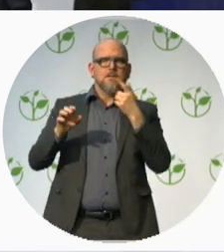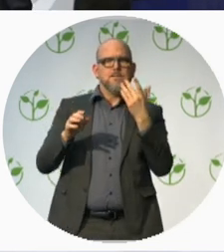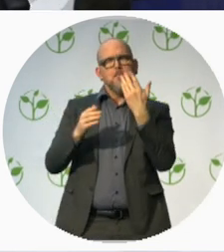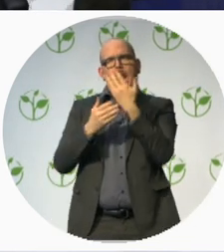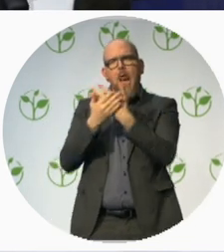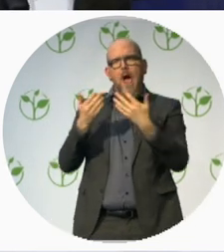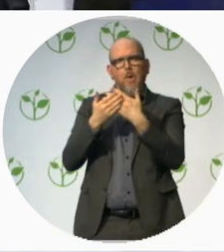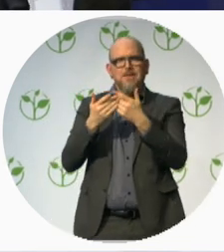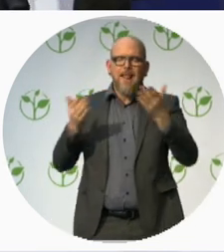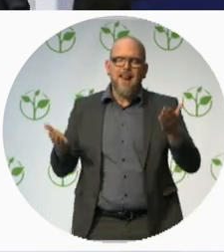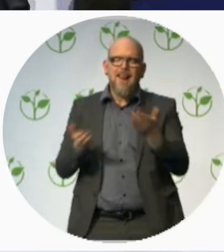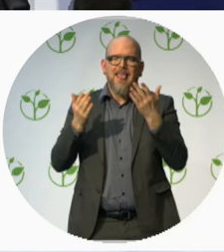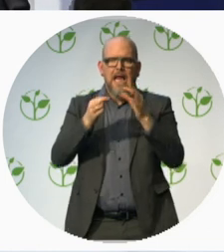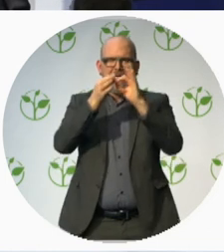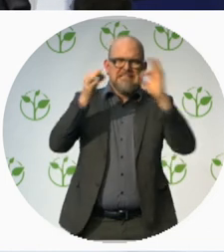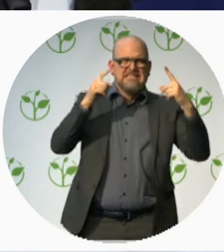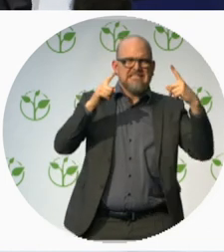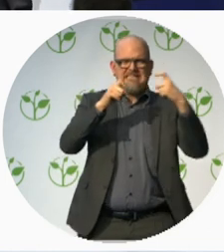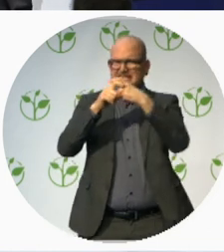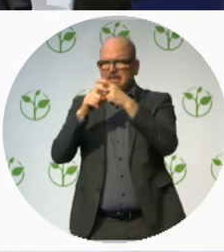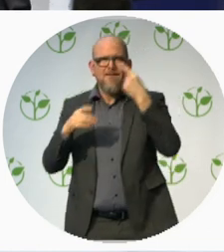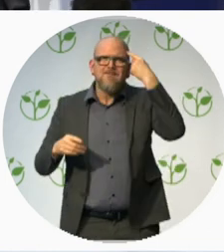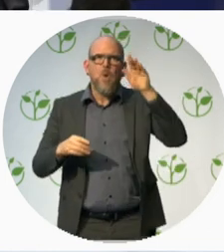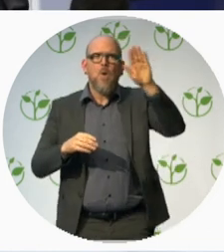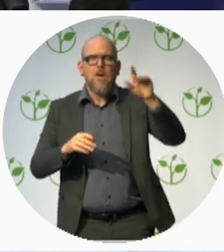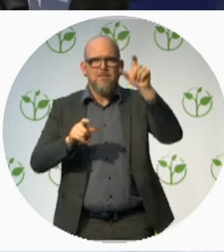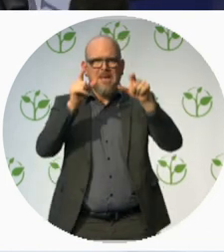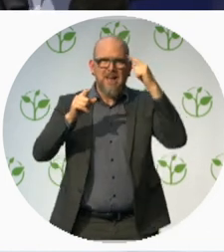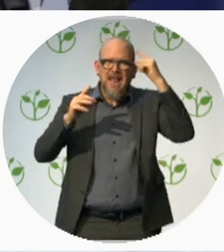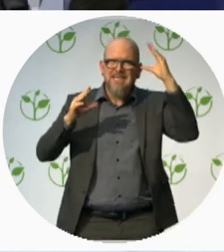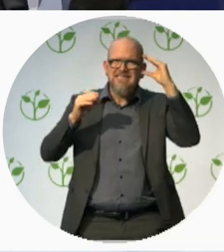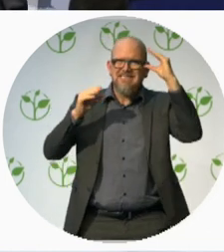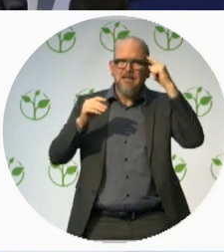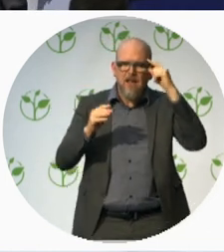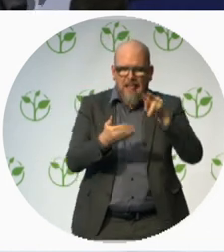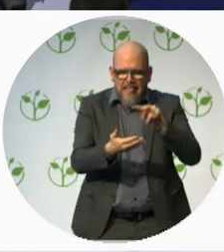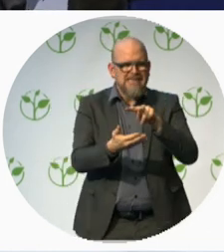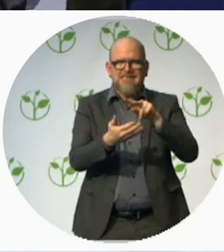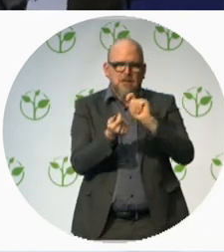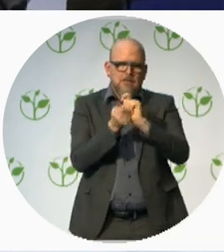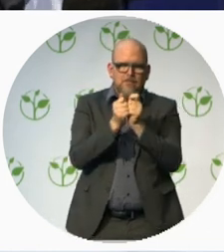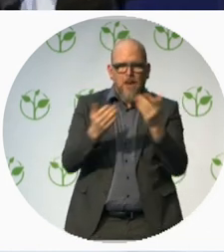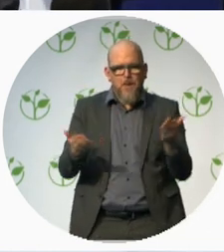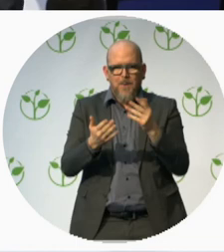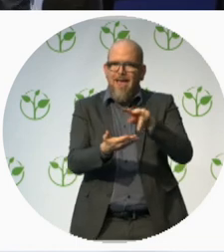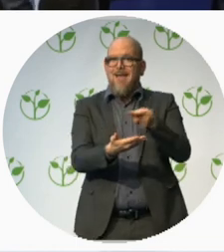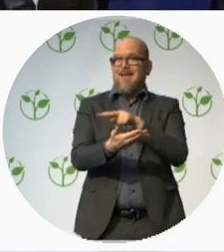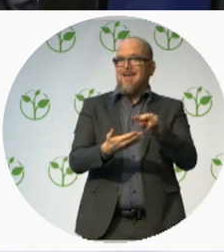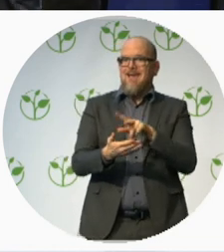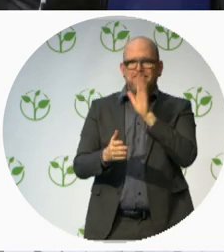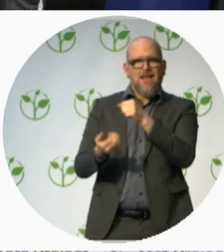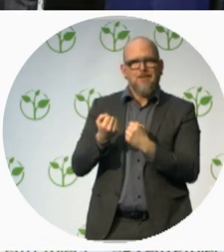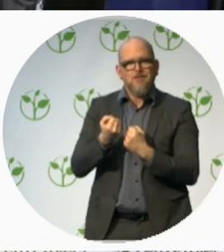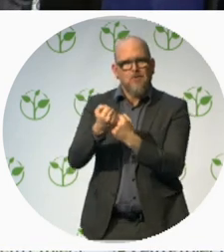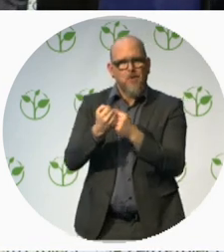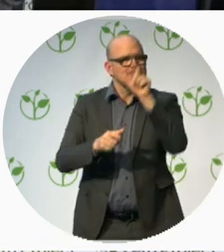disabilities. The courts send their official documentation to Plena Inclusion Asturias, an NGO that supports persons with intellectual